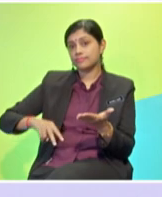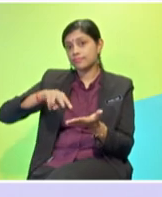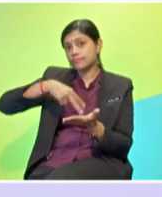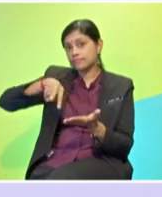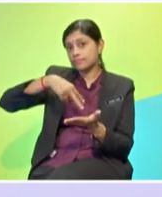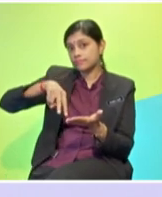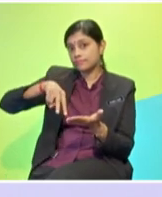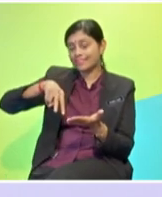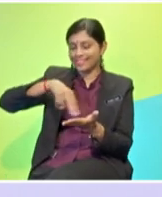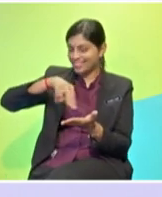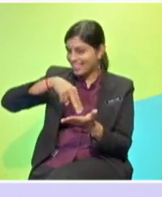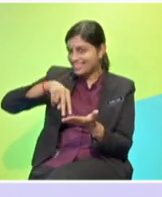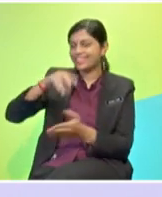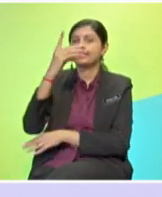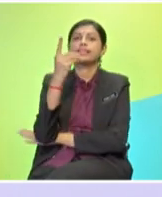A